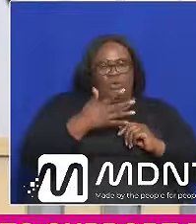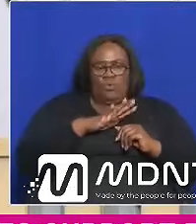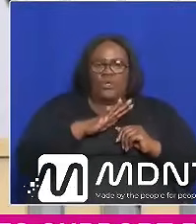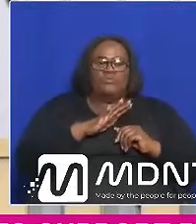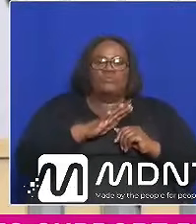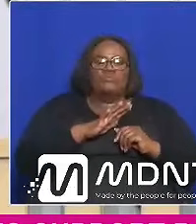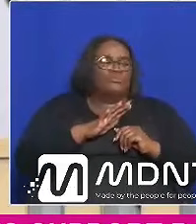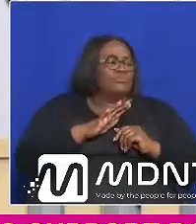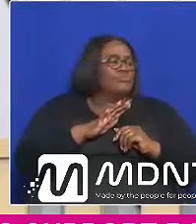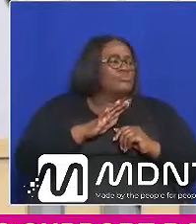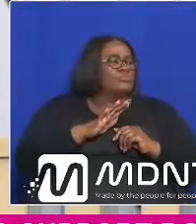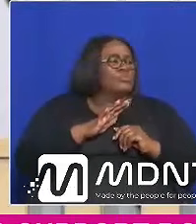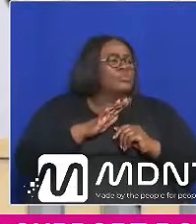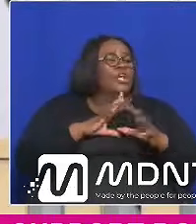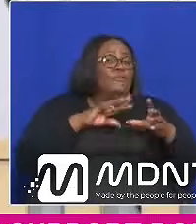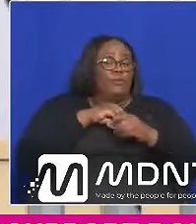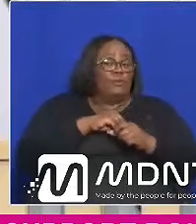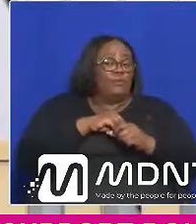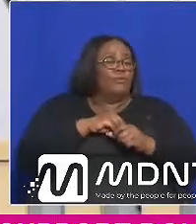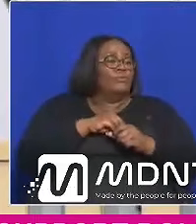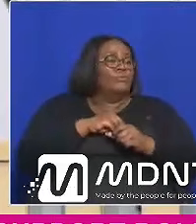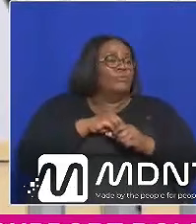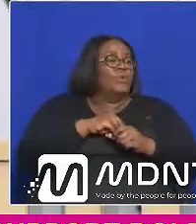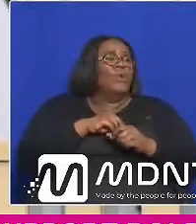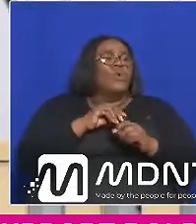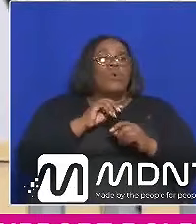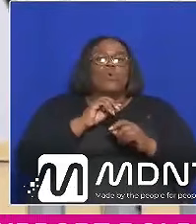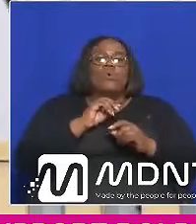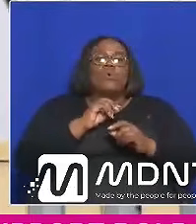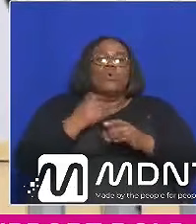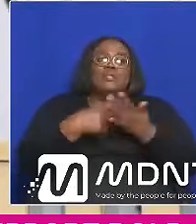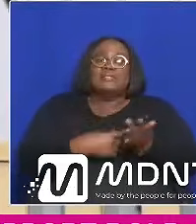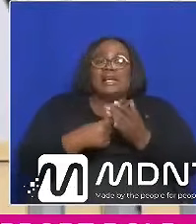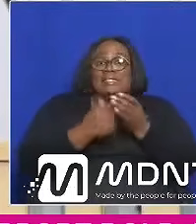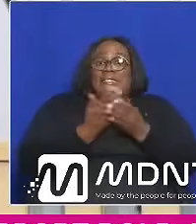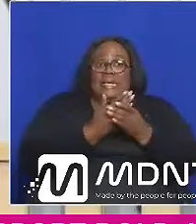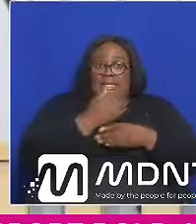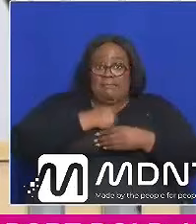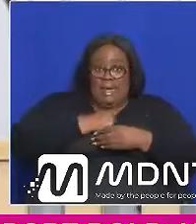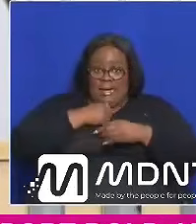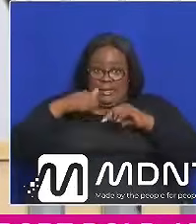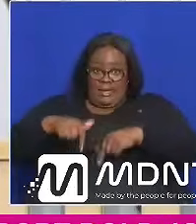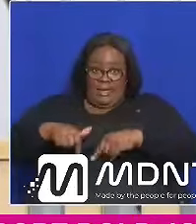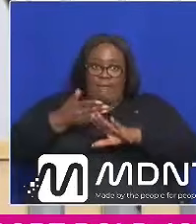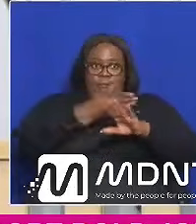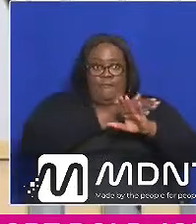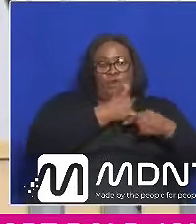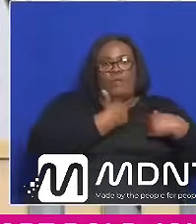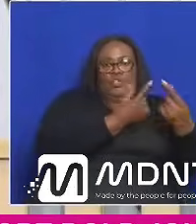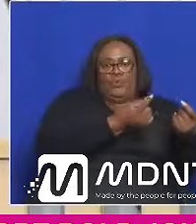engaging in my case before I can do that in court. Your Section 35